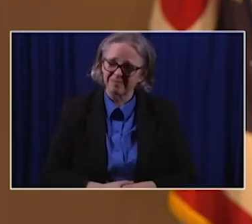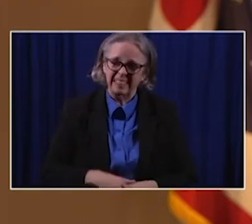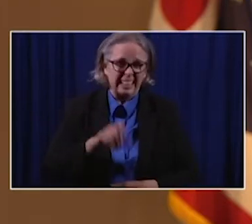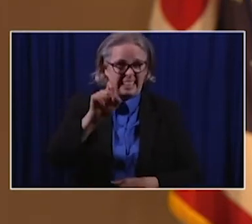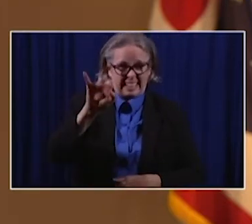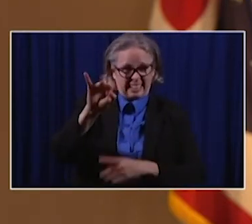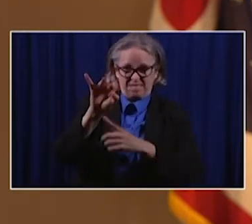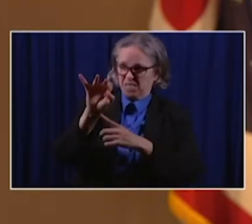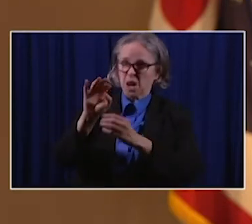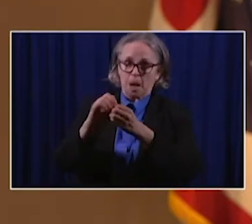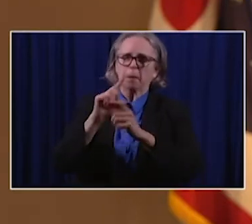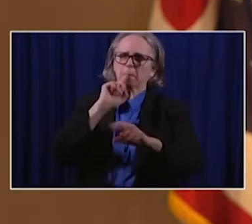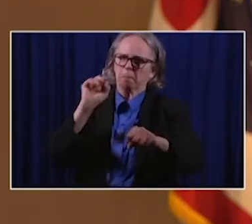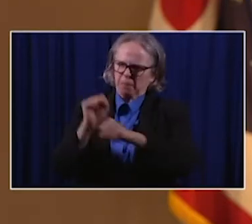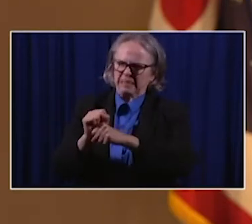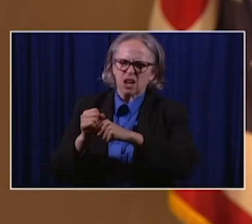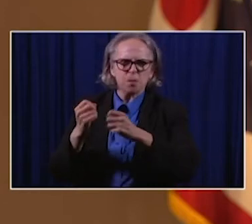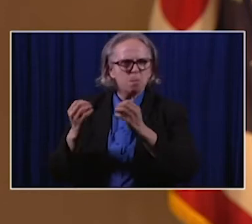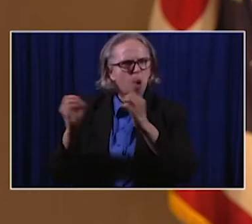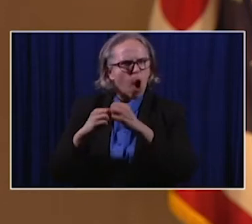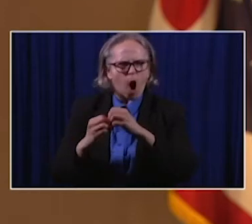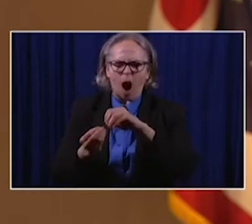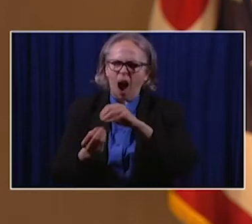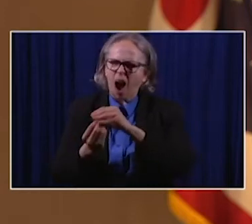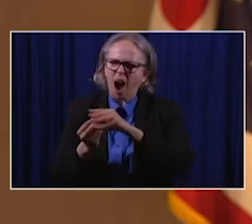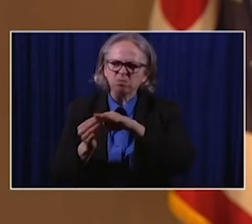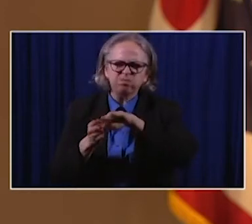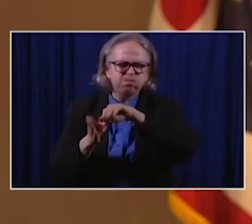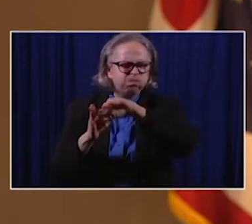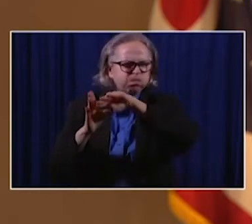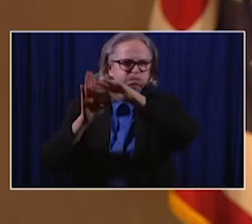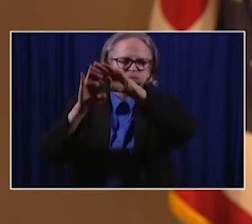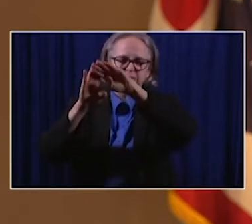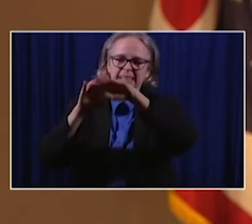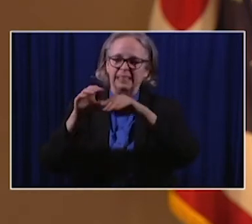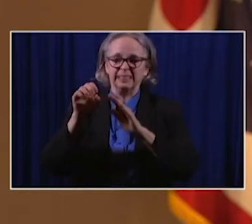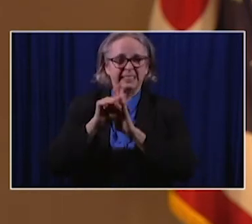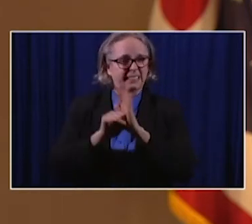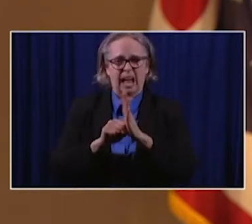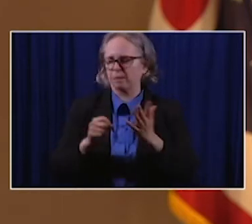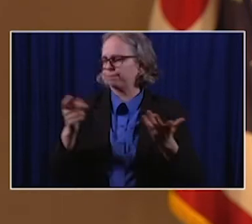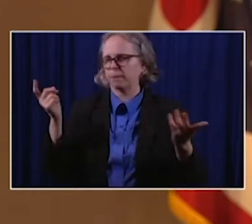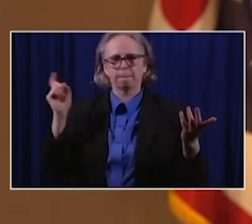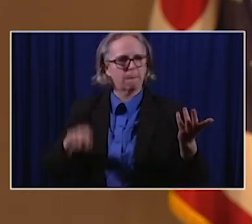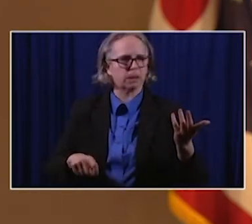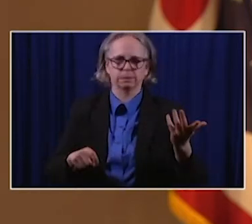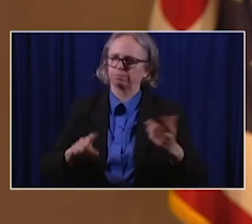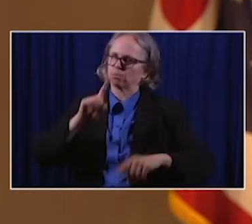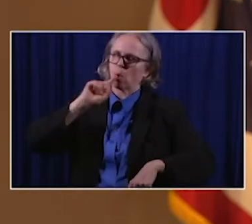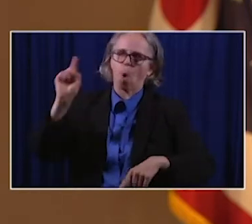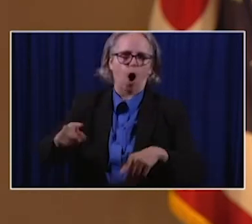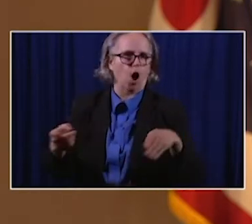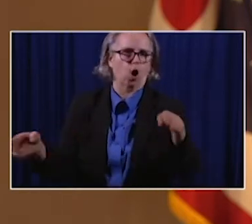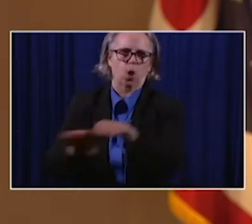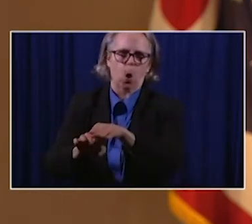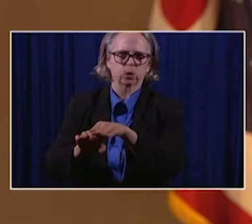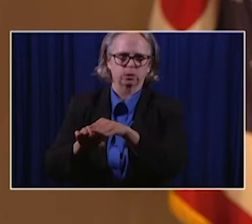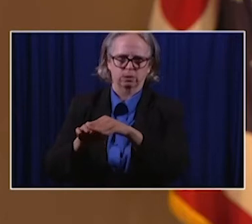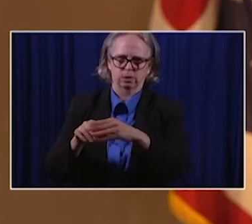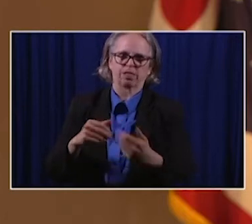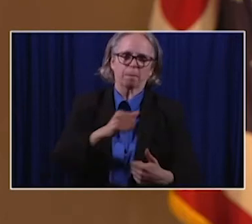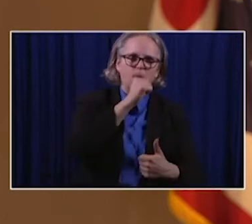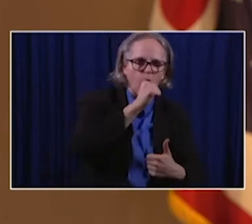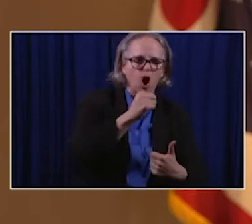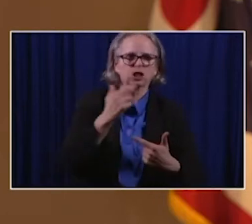We'll be forced to close restaurants, bars, and fitness centers. We will